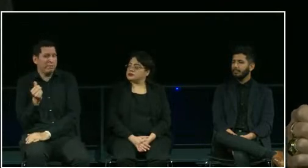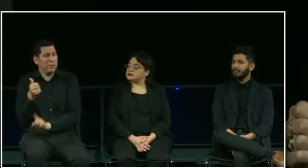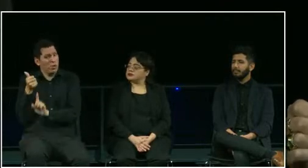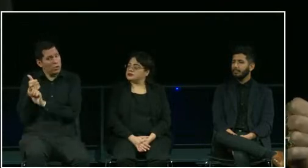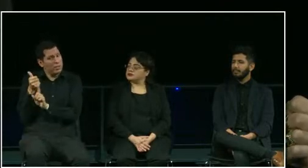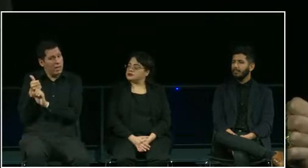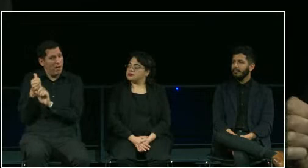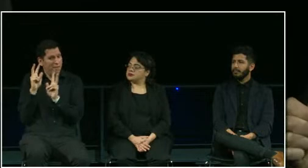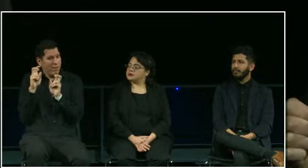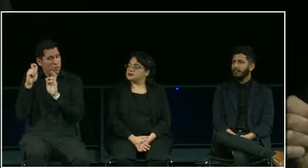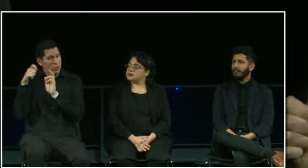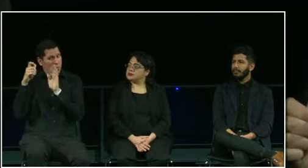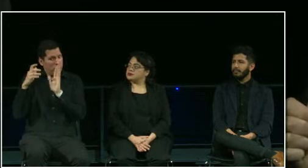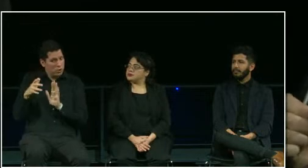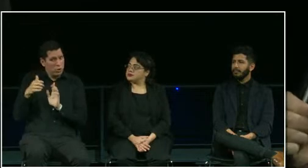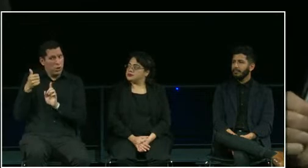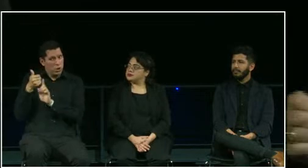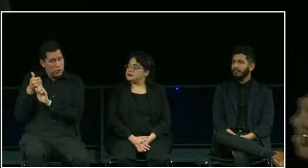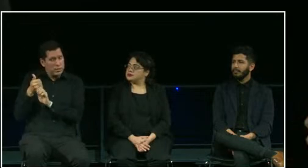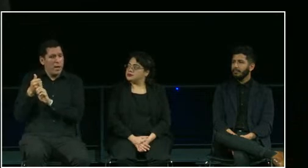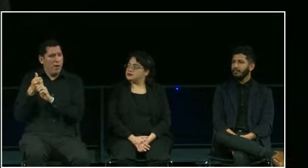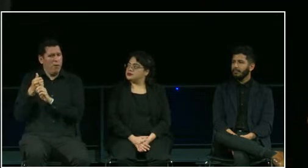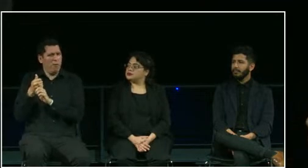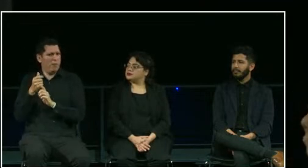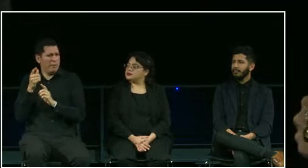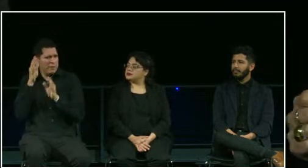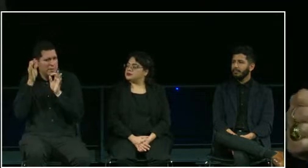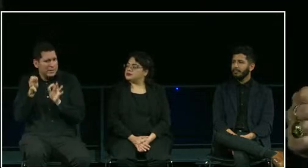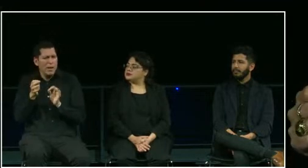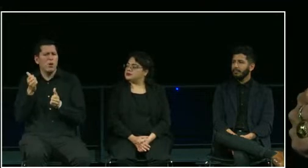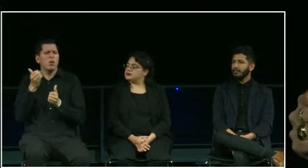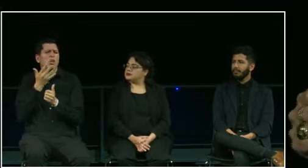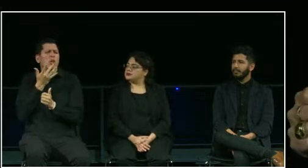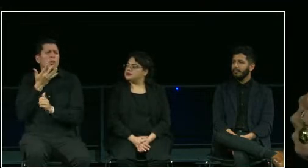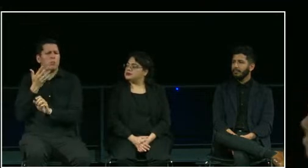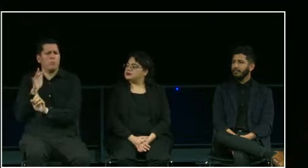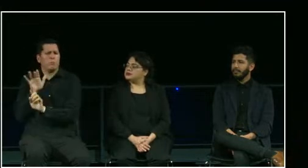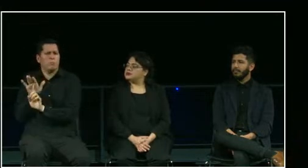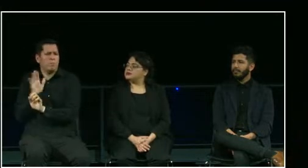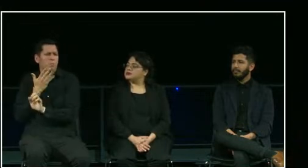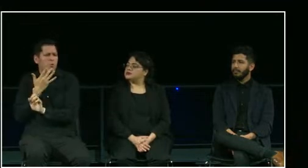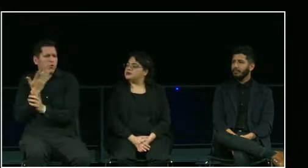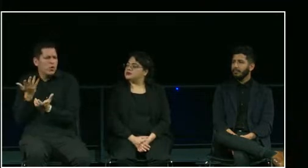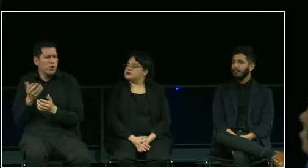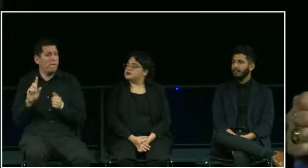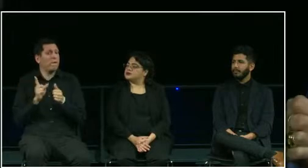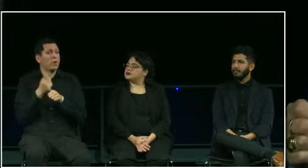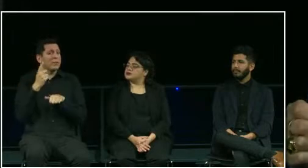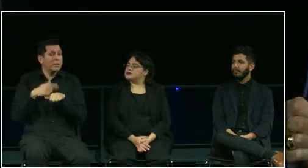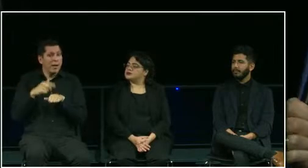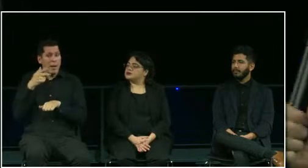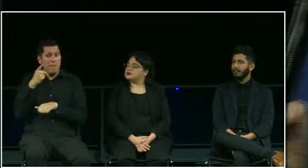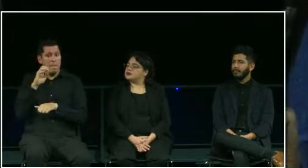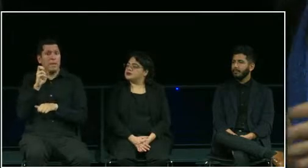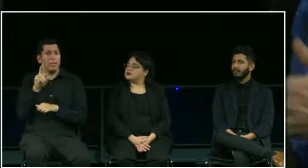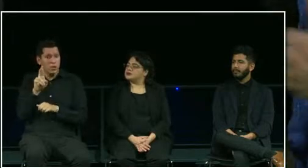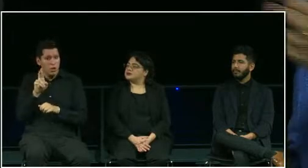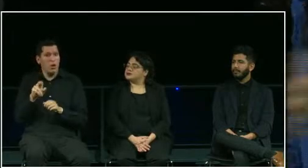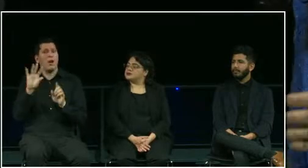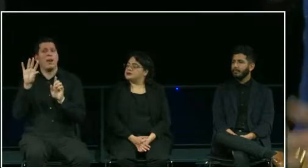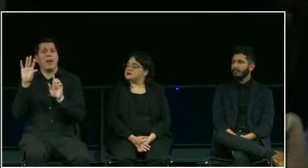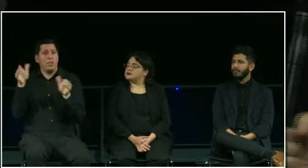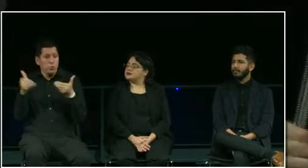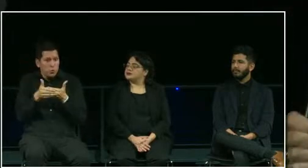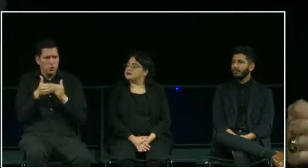director, she production designed it. What colors does she love? You know, it's the first time we have a Pixar character who introduces herself to camera at